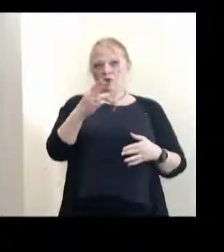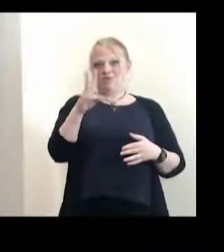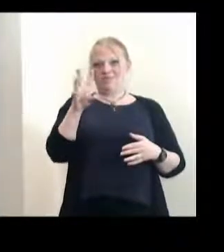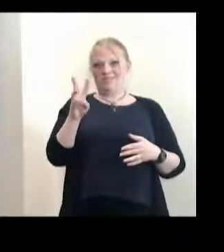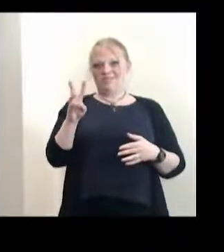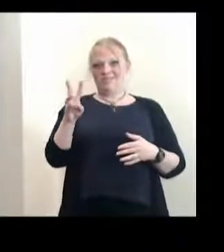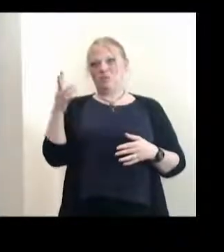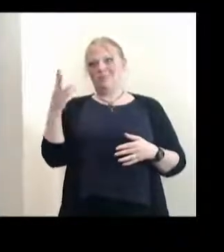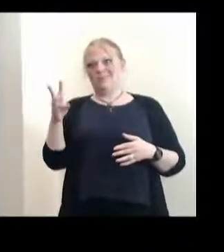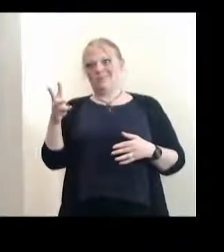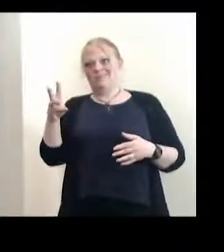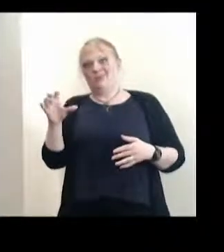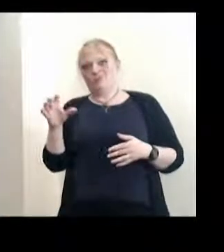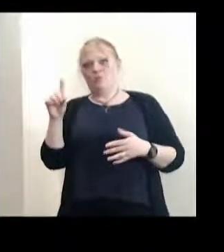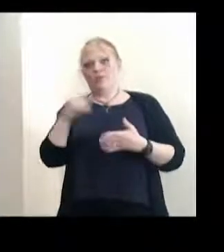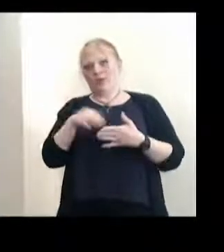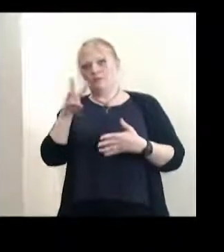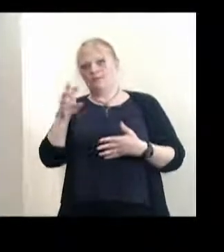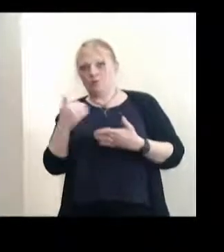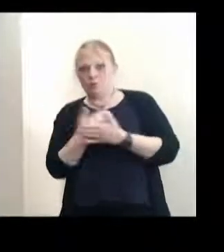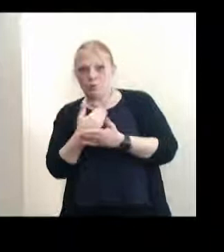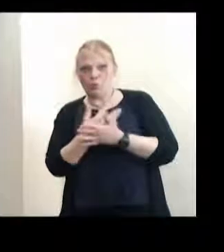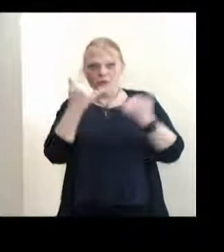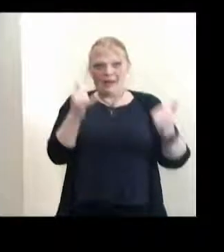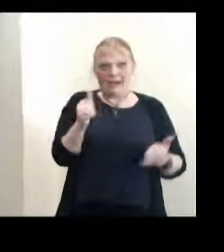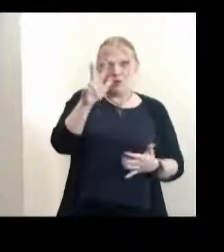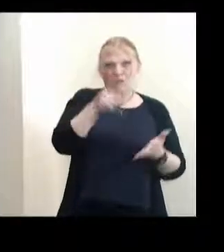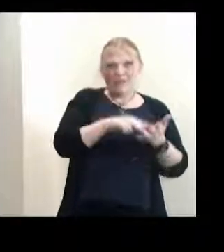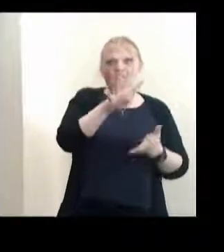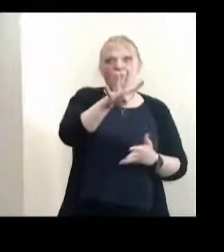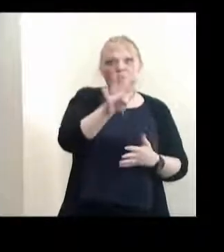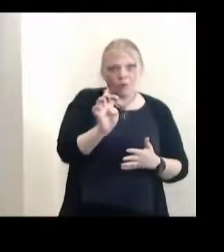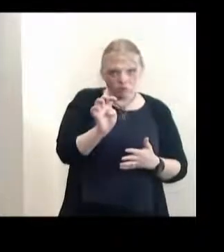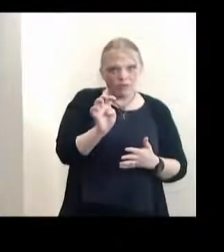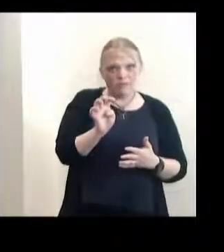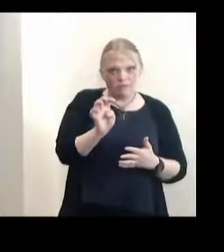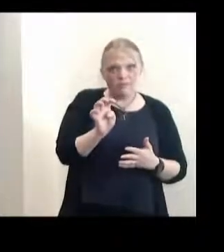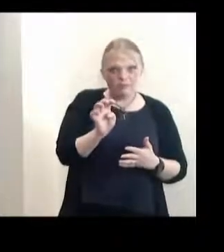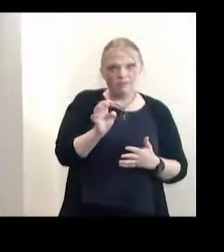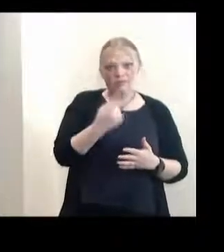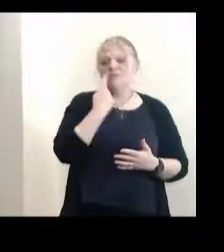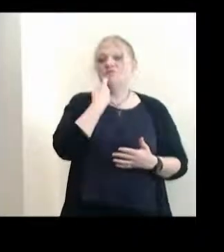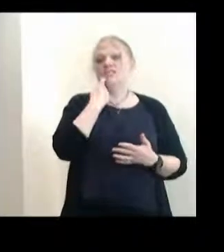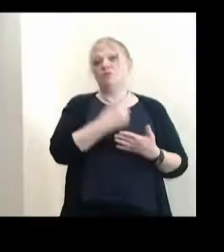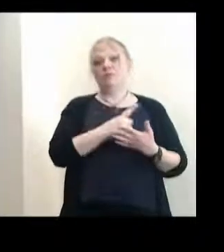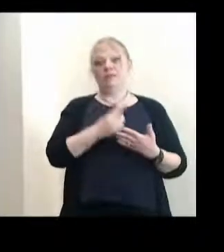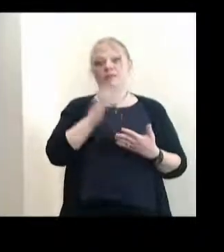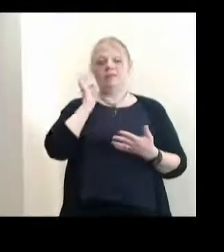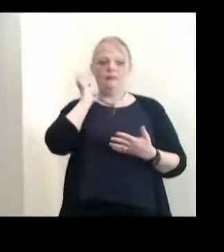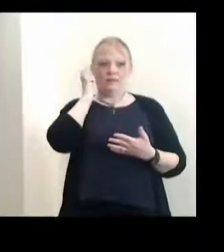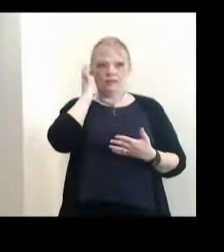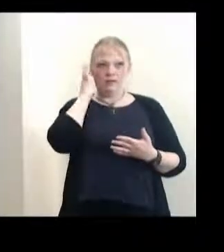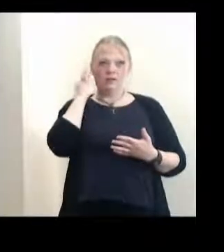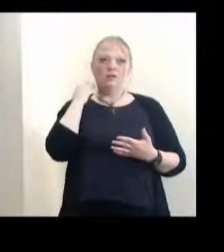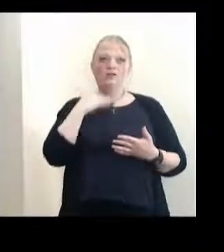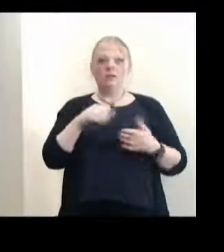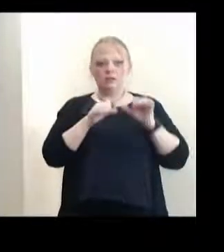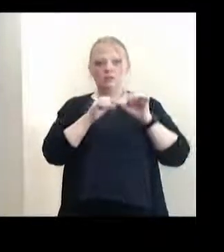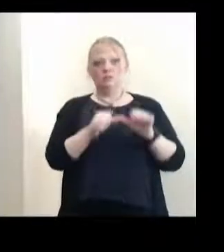new cases. Now we're looking at 3,400 cases in this most recent week. We've continued to see this